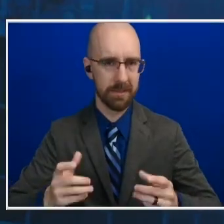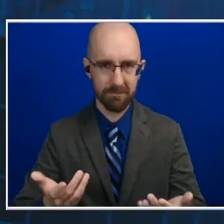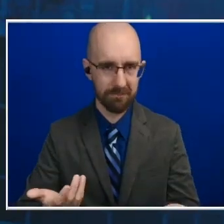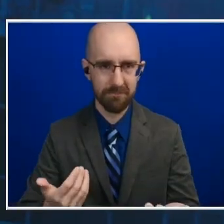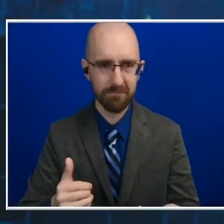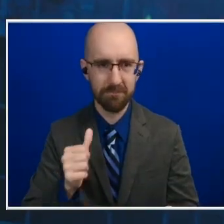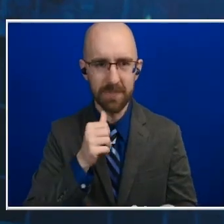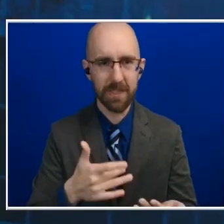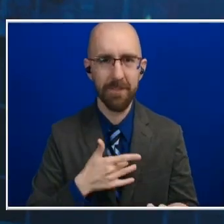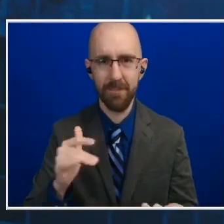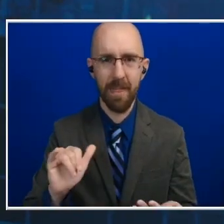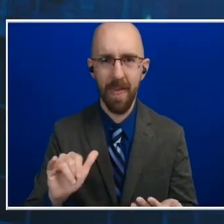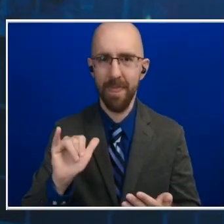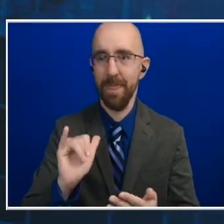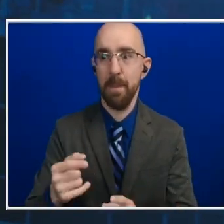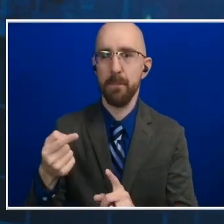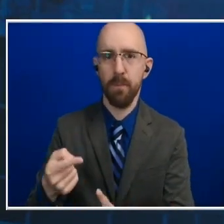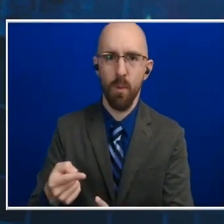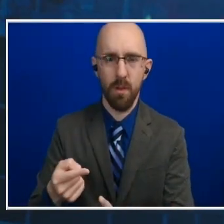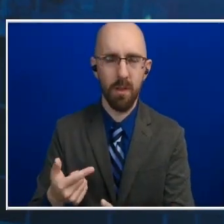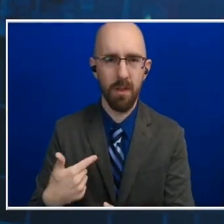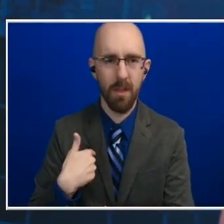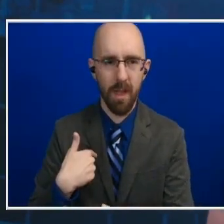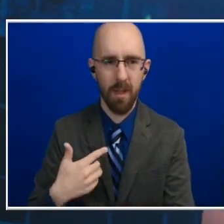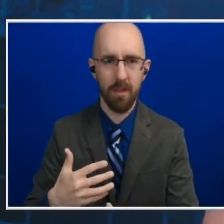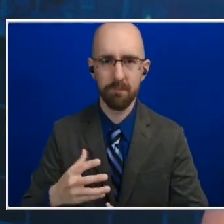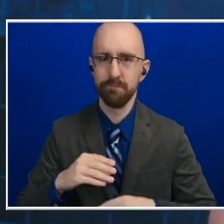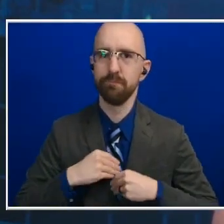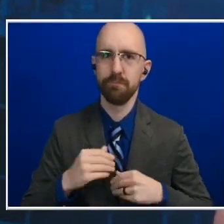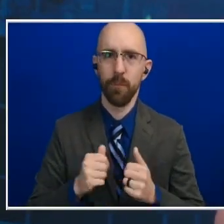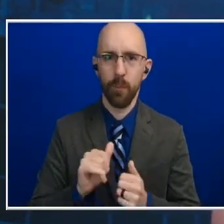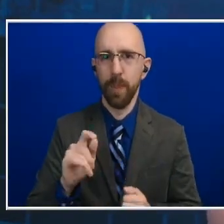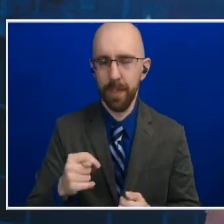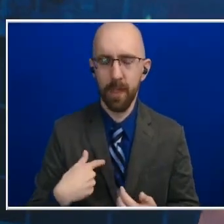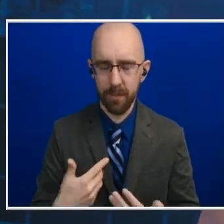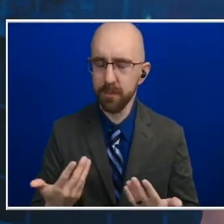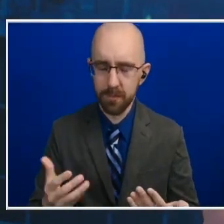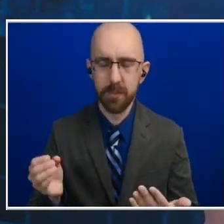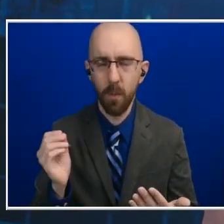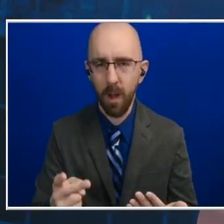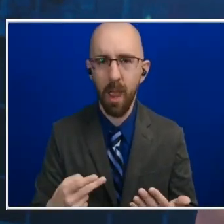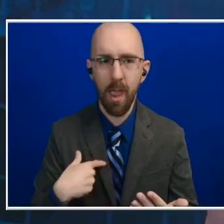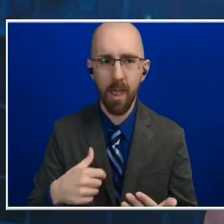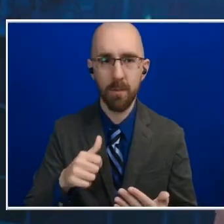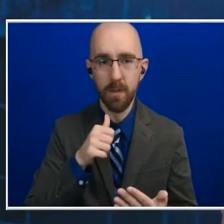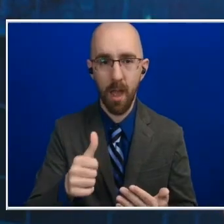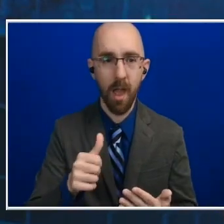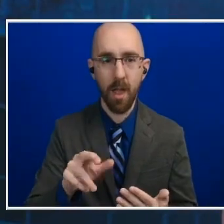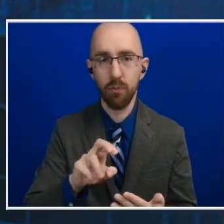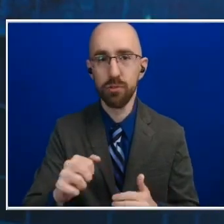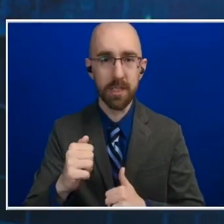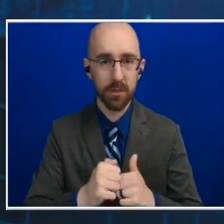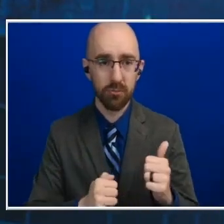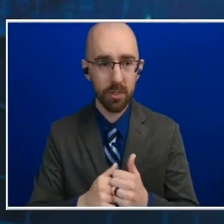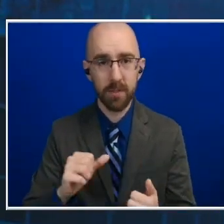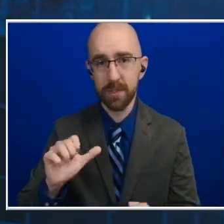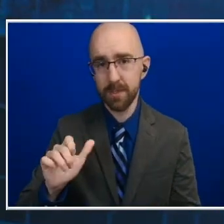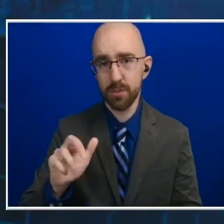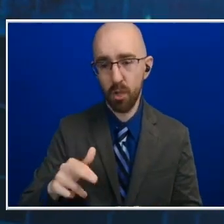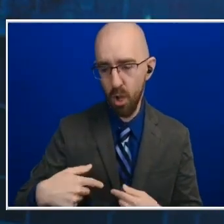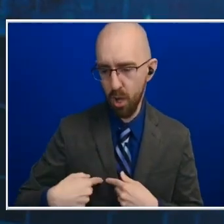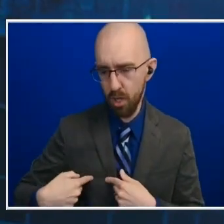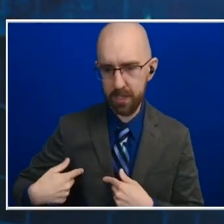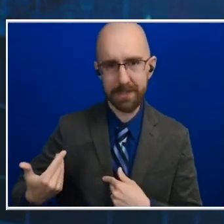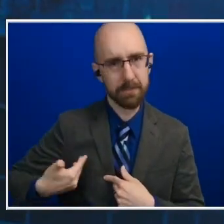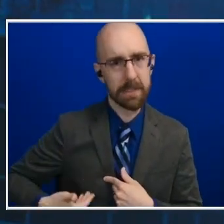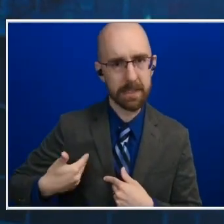point that I came to terms with it. And I was like, you know what? I'm not doing any reconstructive. this scar is who I am now. It's how I can tell my